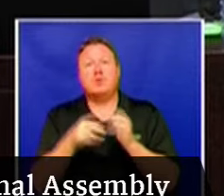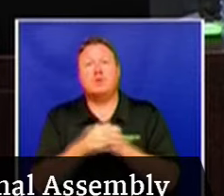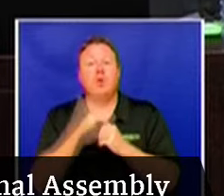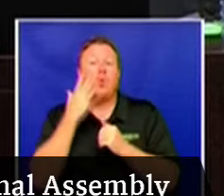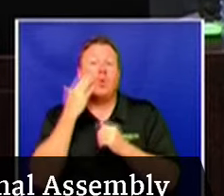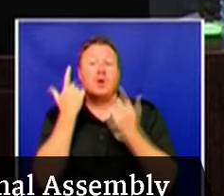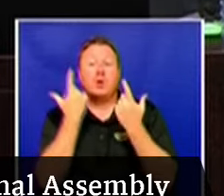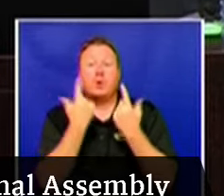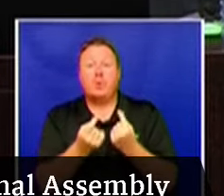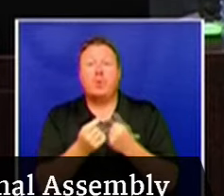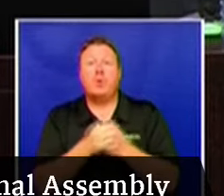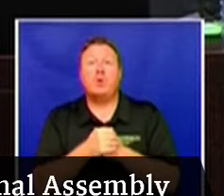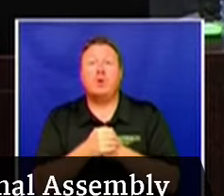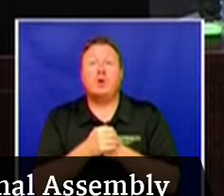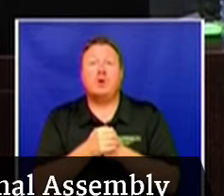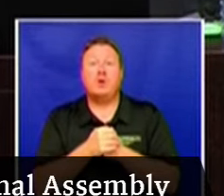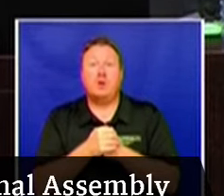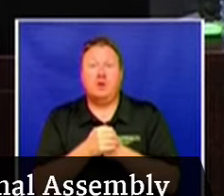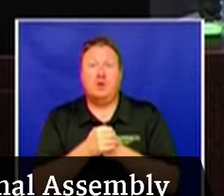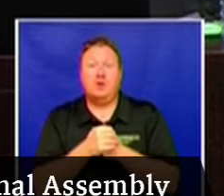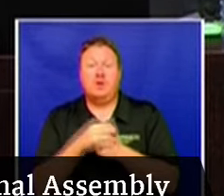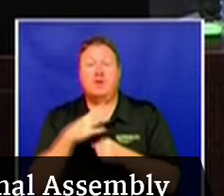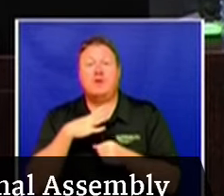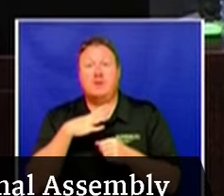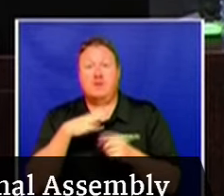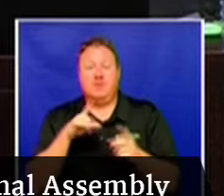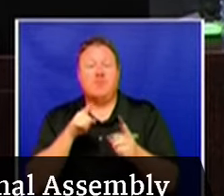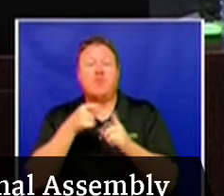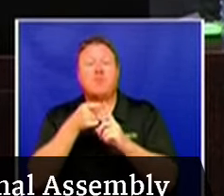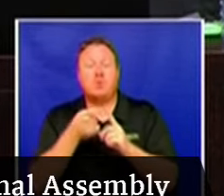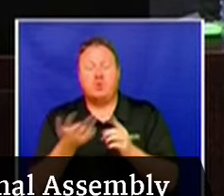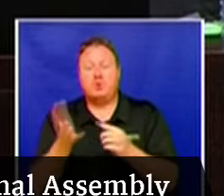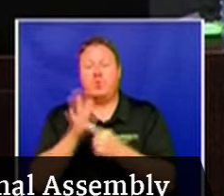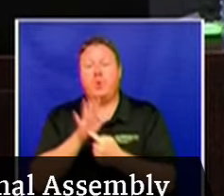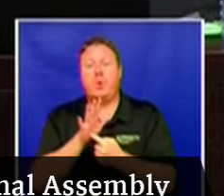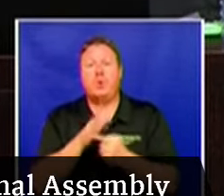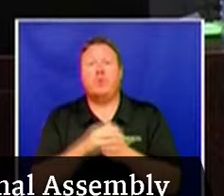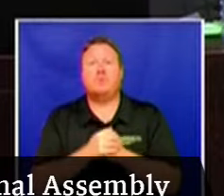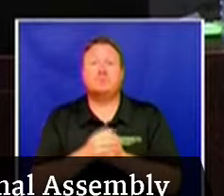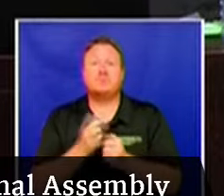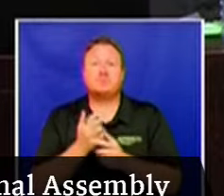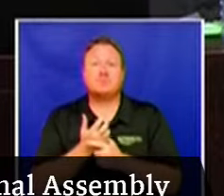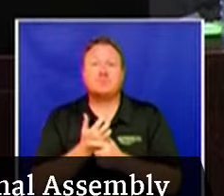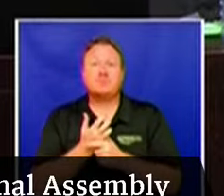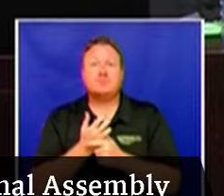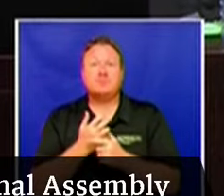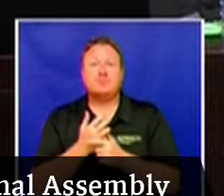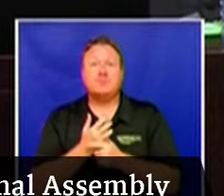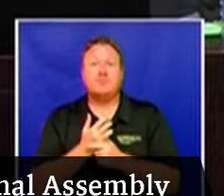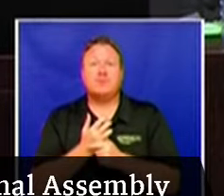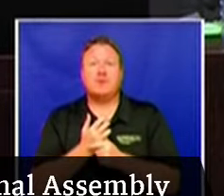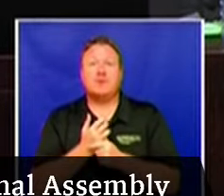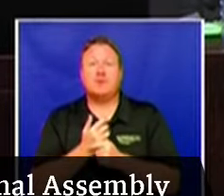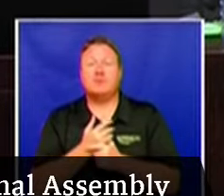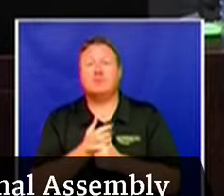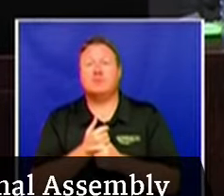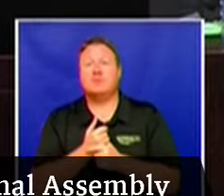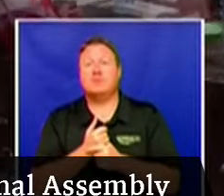so, Honorable Kwakwa, we will get to the point that you are mentioning now. Thank you very much. Thank you, Honorable